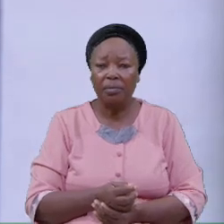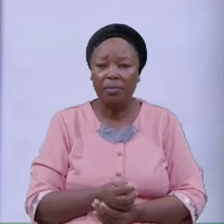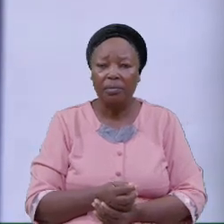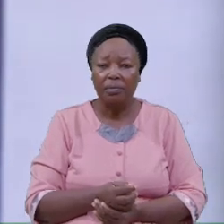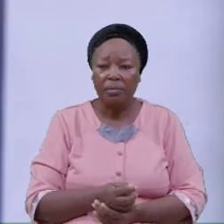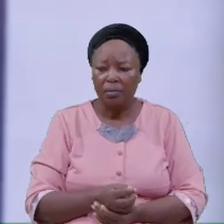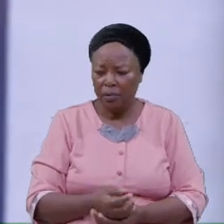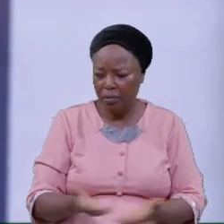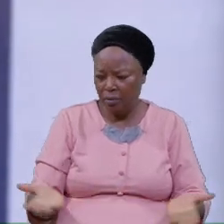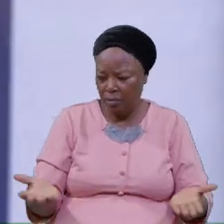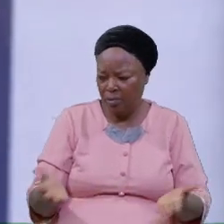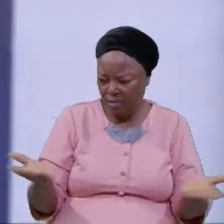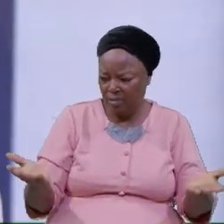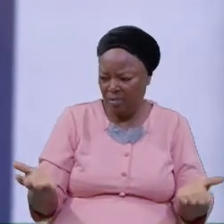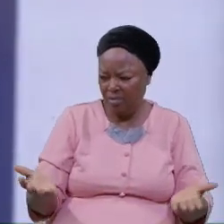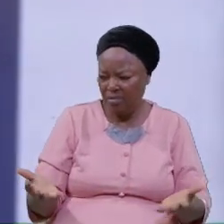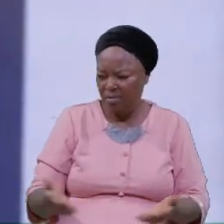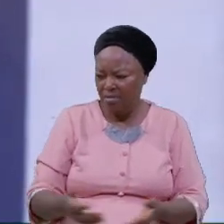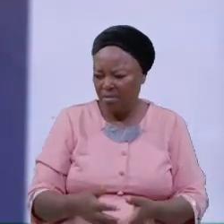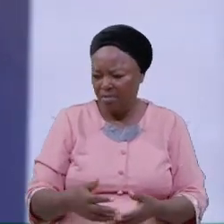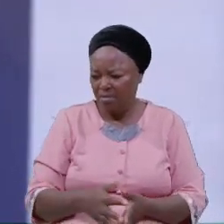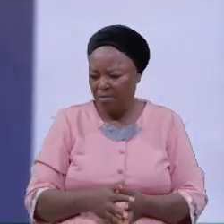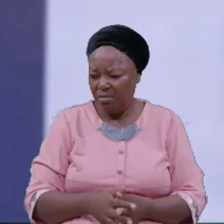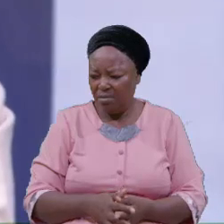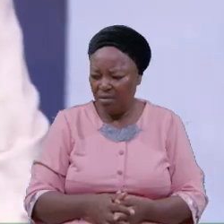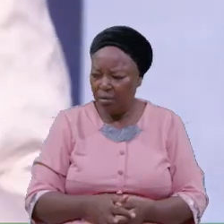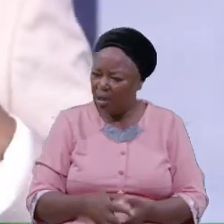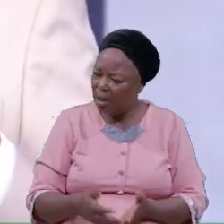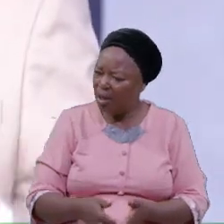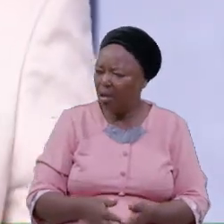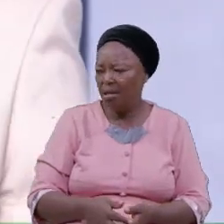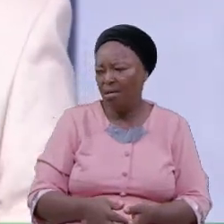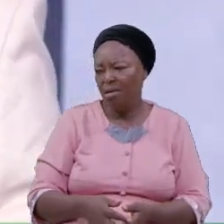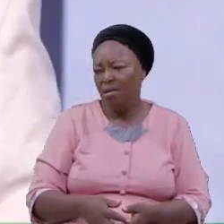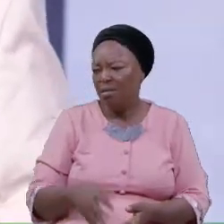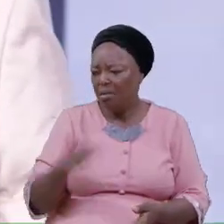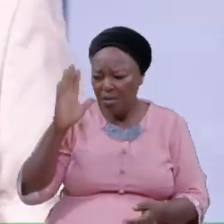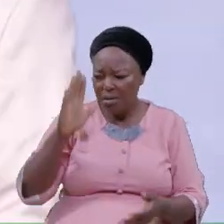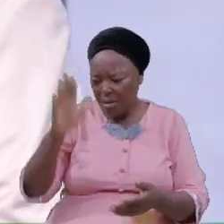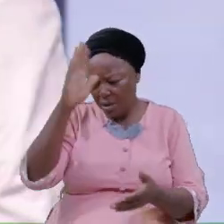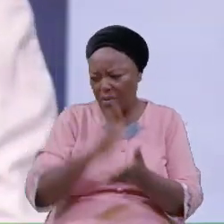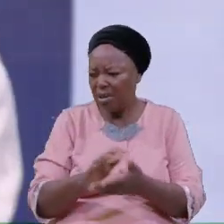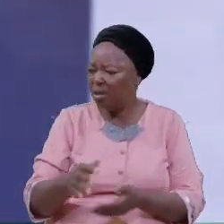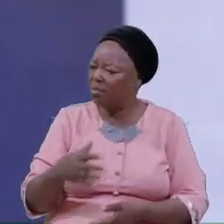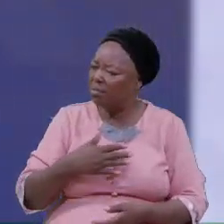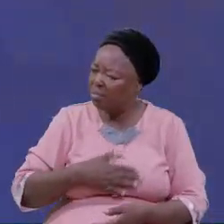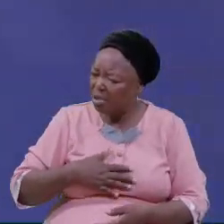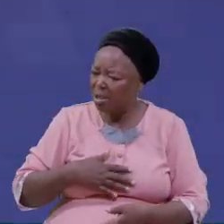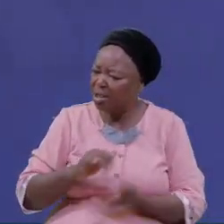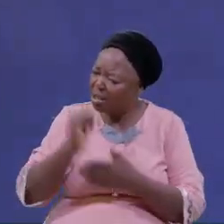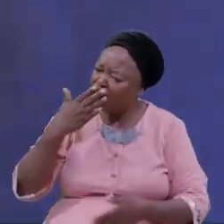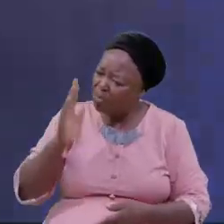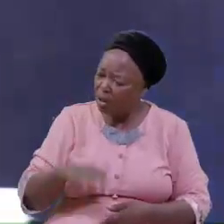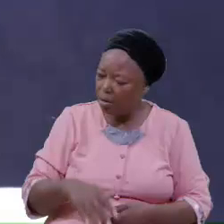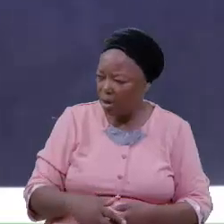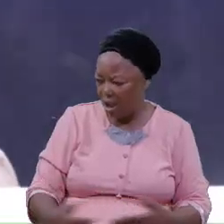What else? "That's bad now. I do my own, go and do your own."